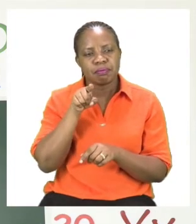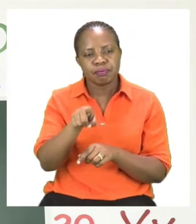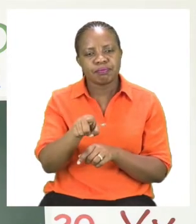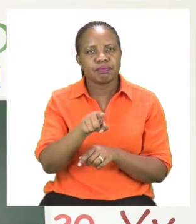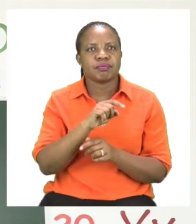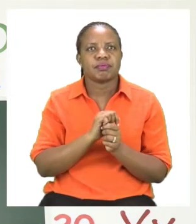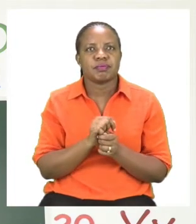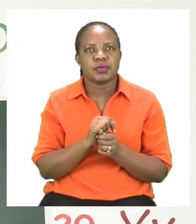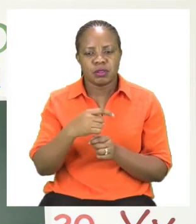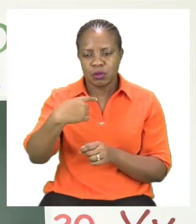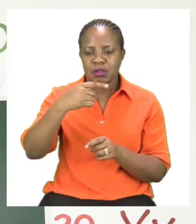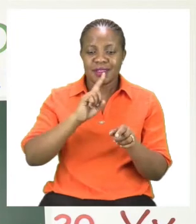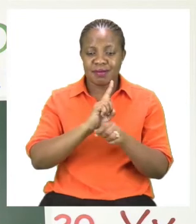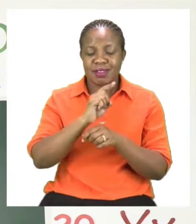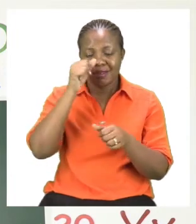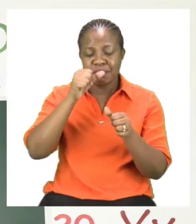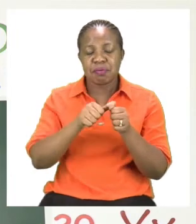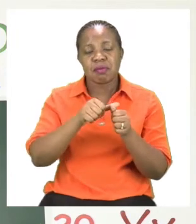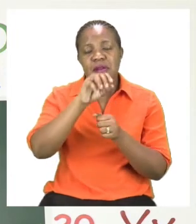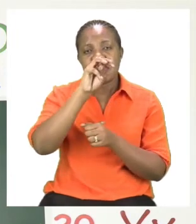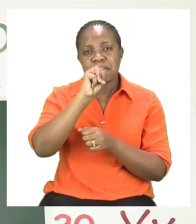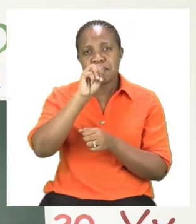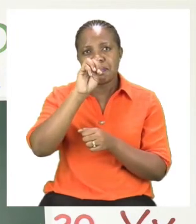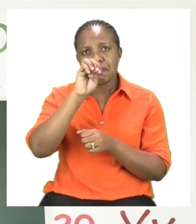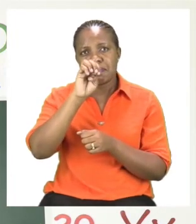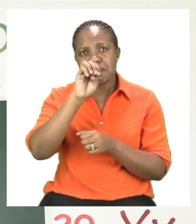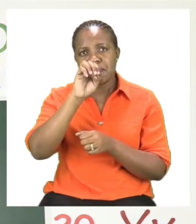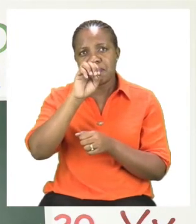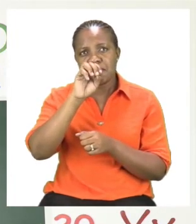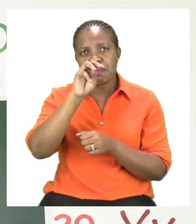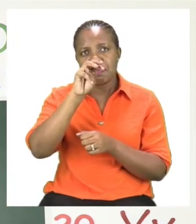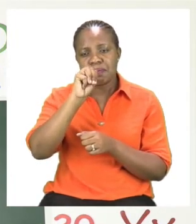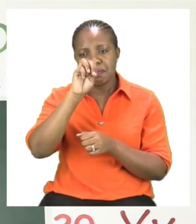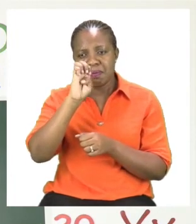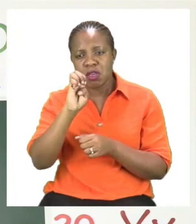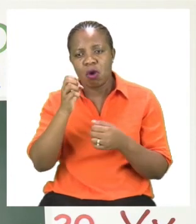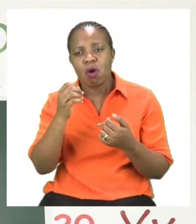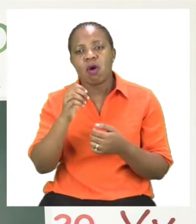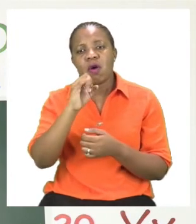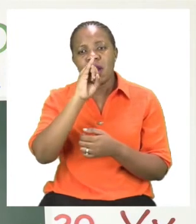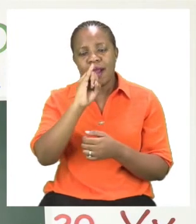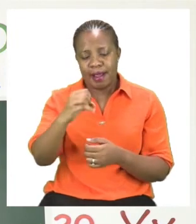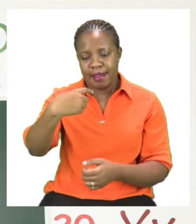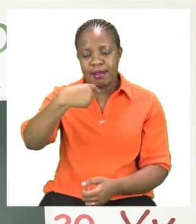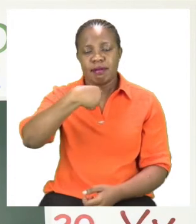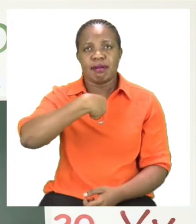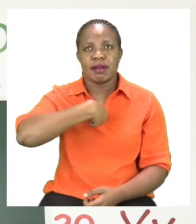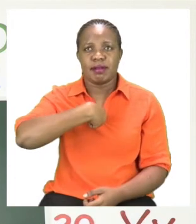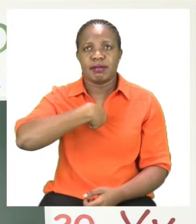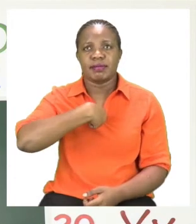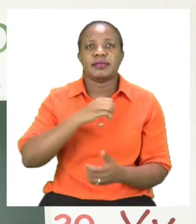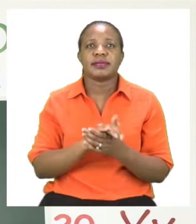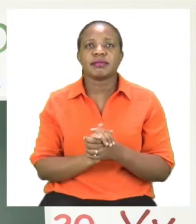to yourself. So we would say I or me. Now we